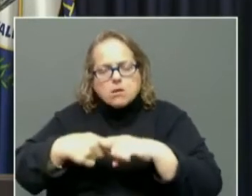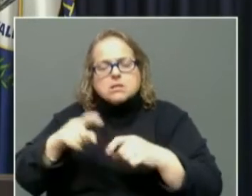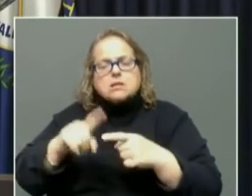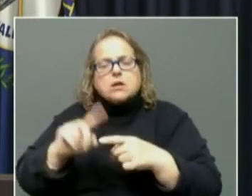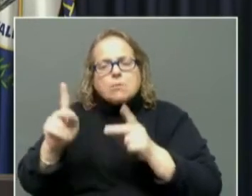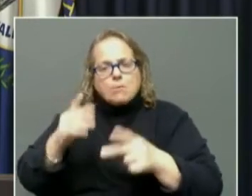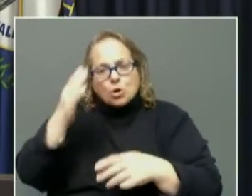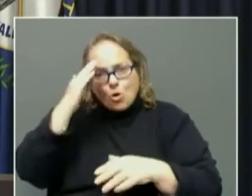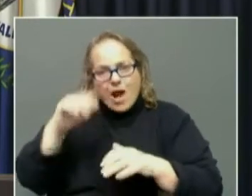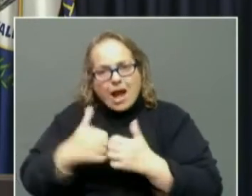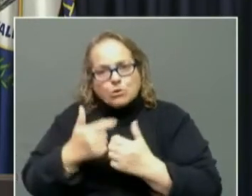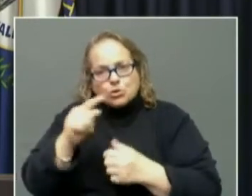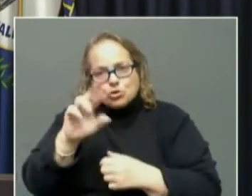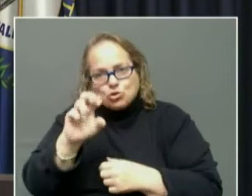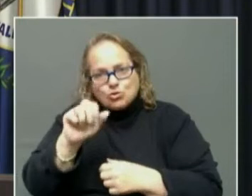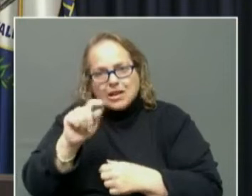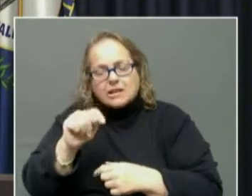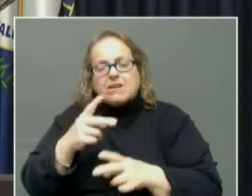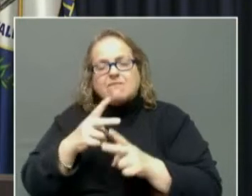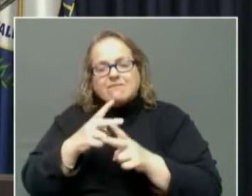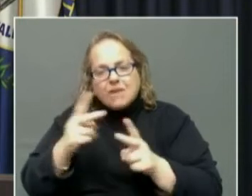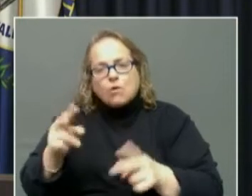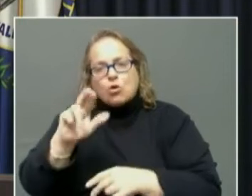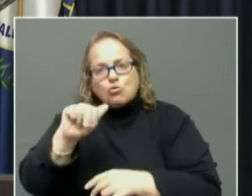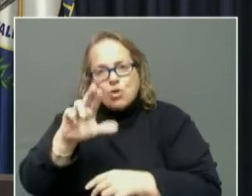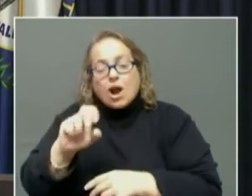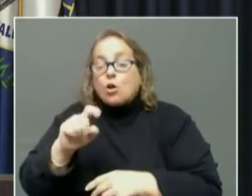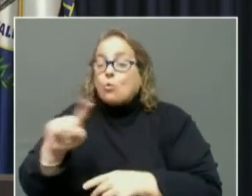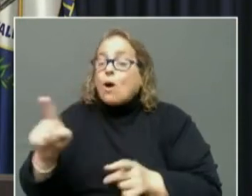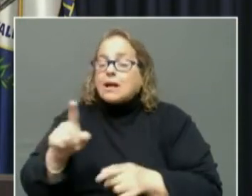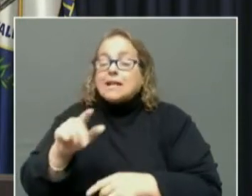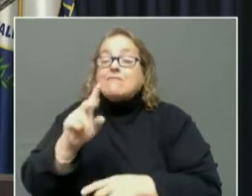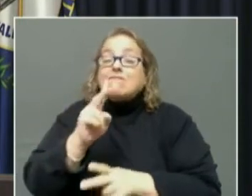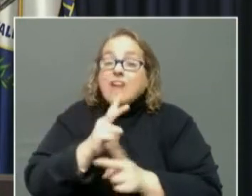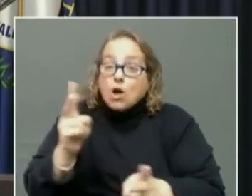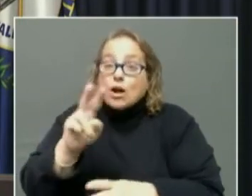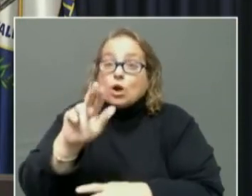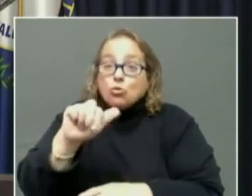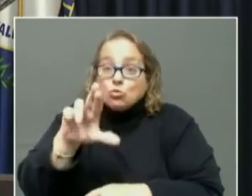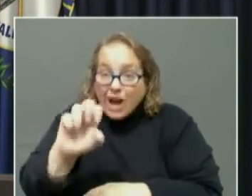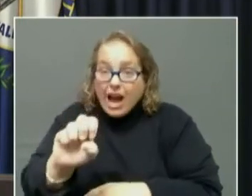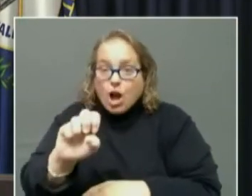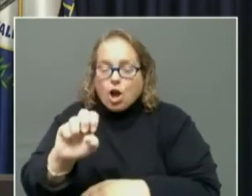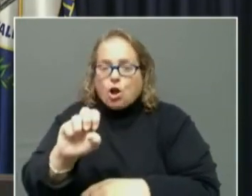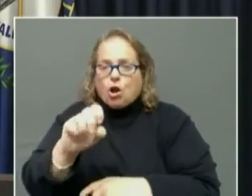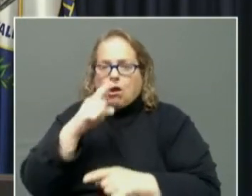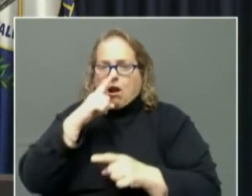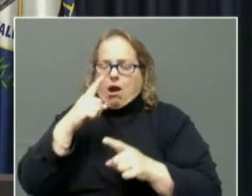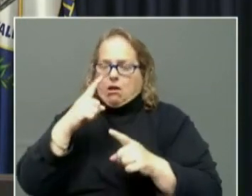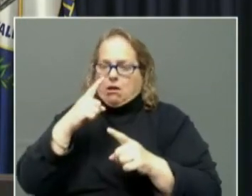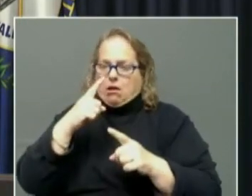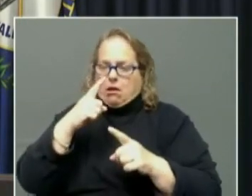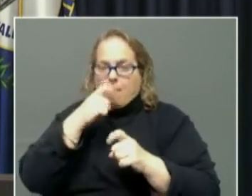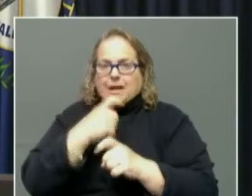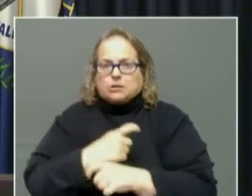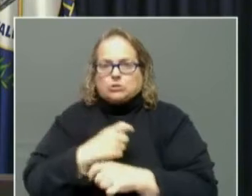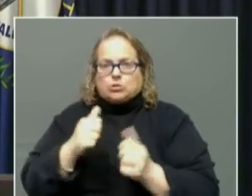rare, what appear to be very rare complications that happen with just a few people.